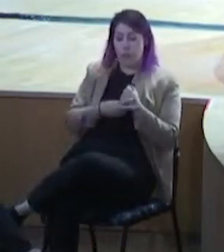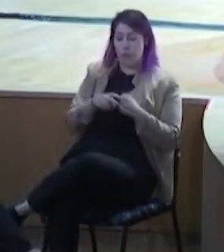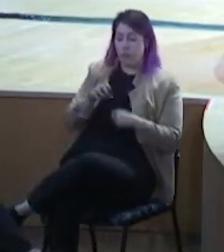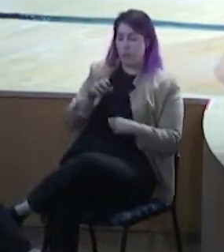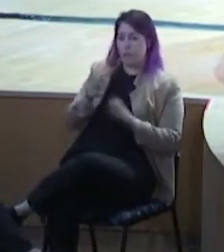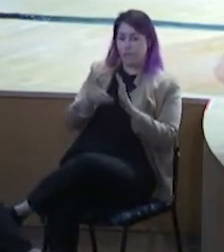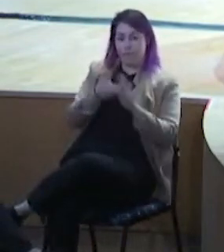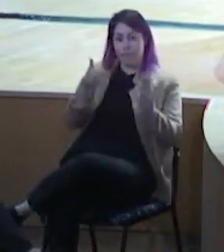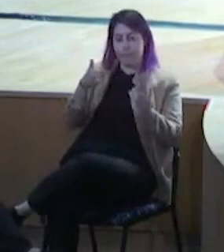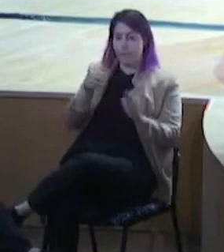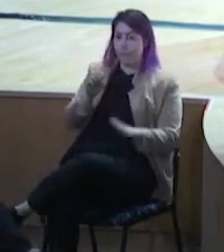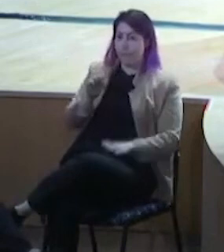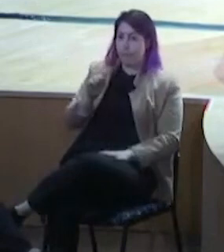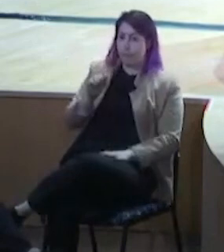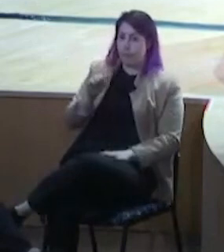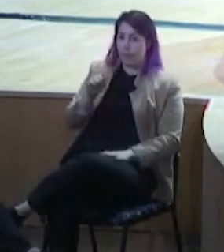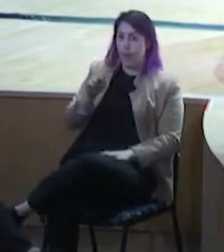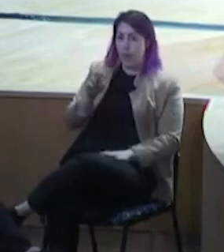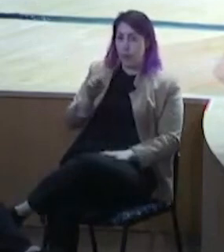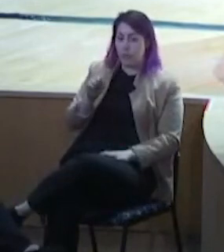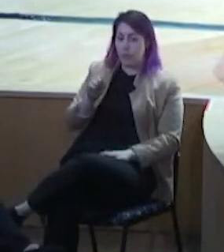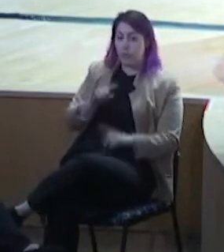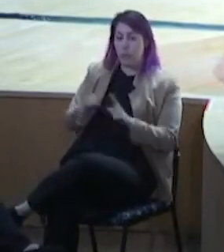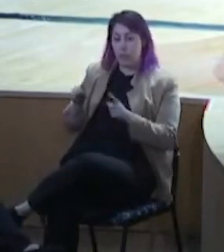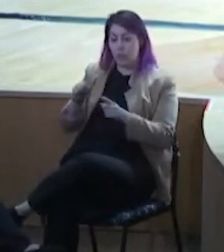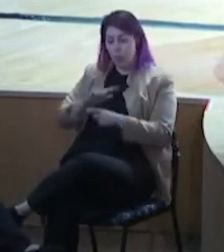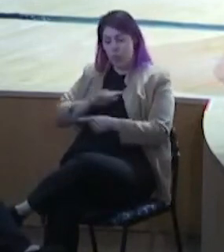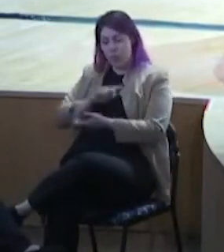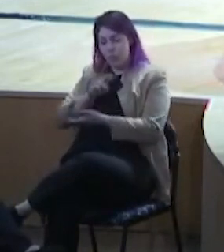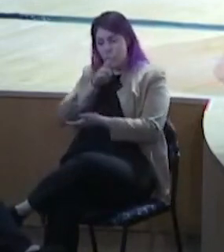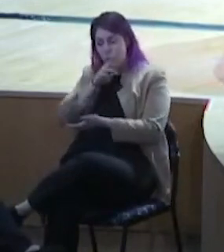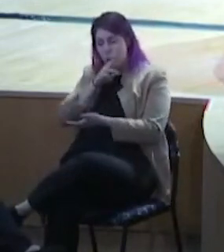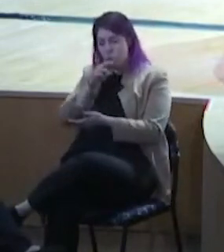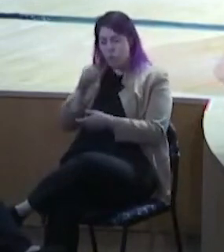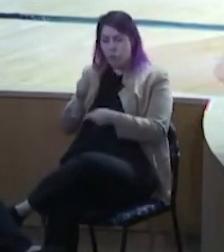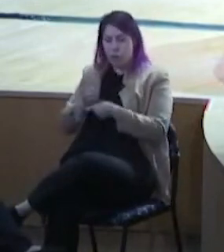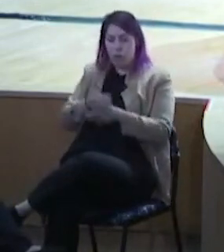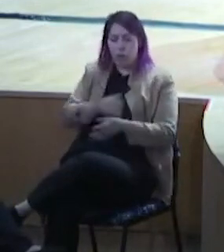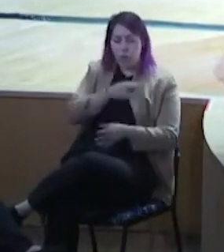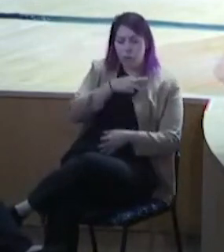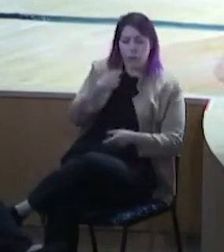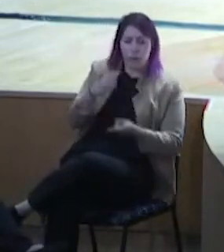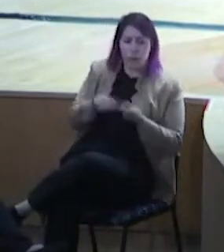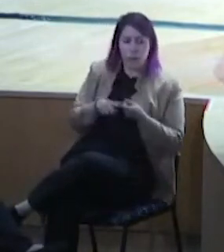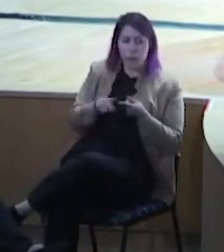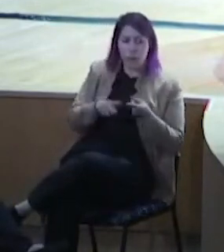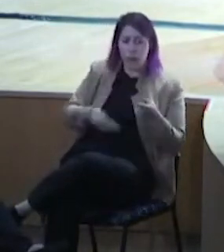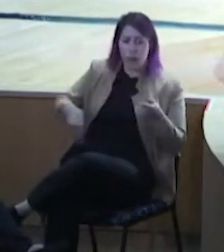questioning the quality of water could put in risk that status.